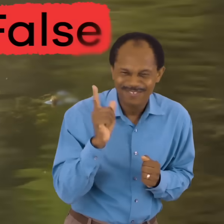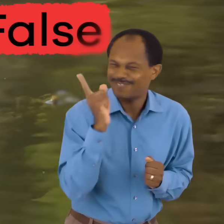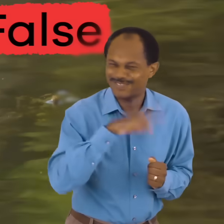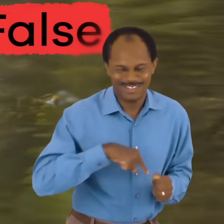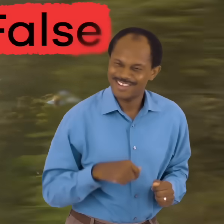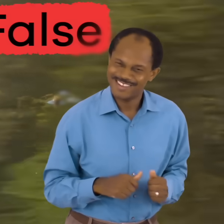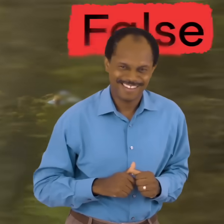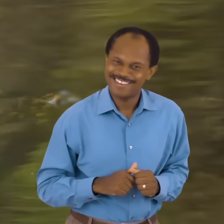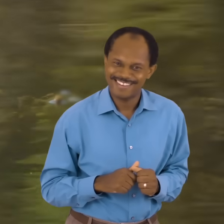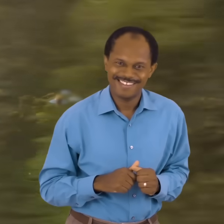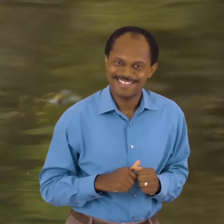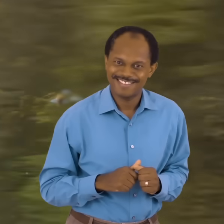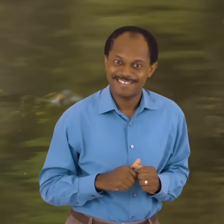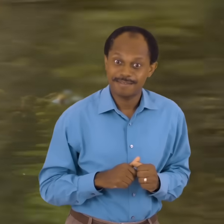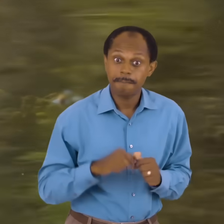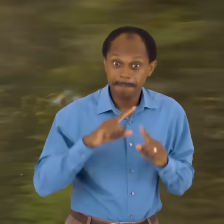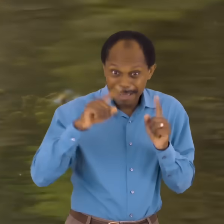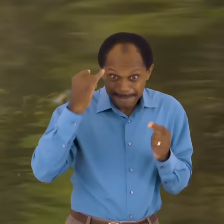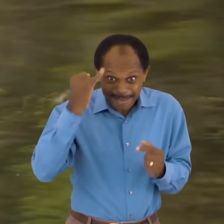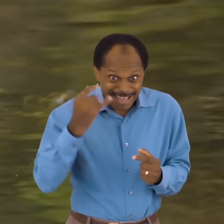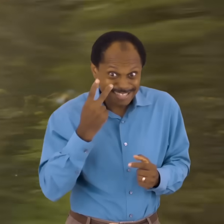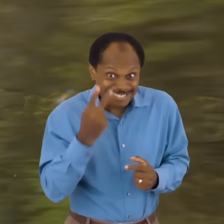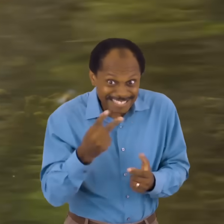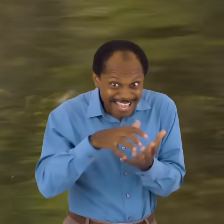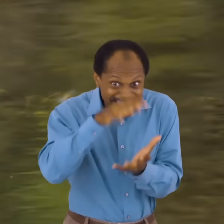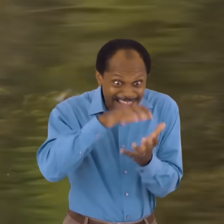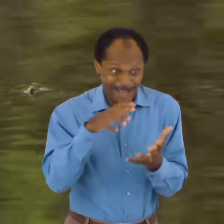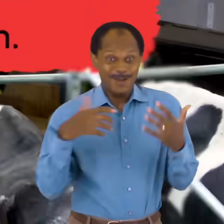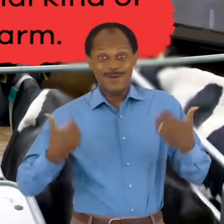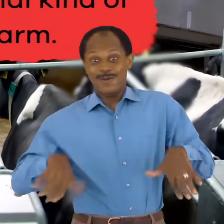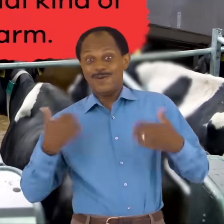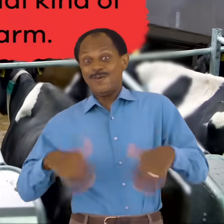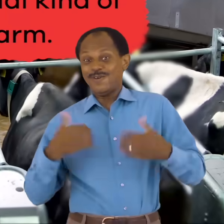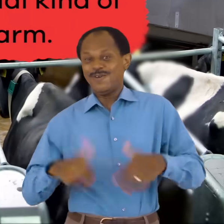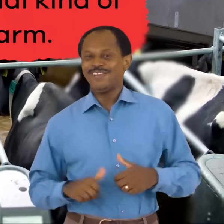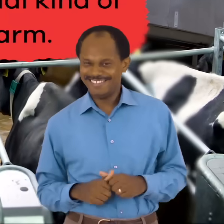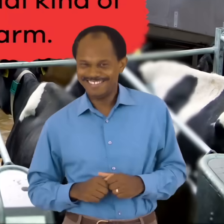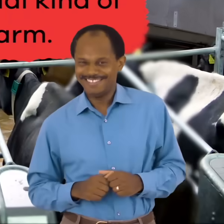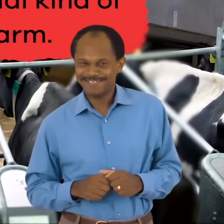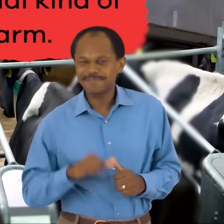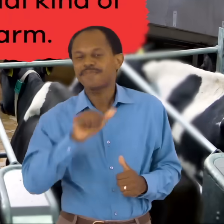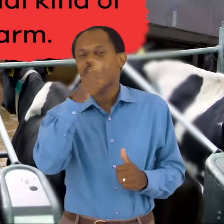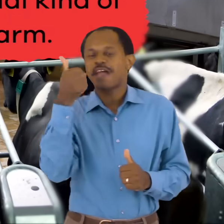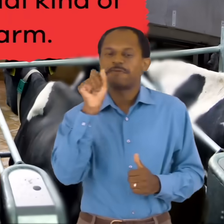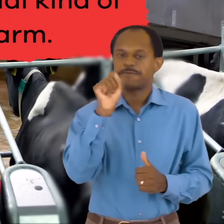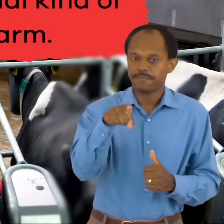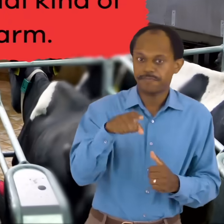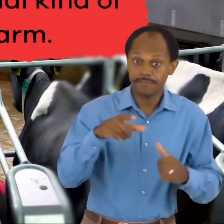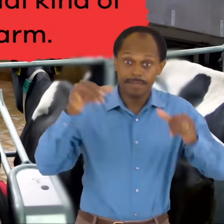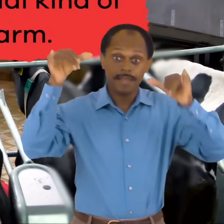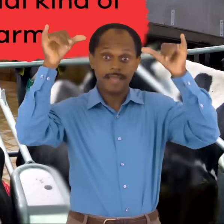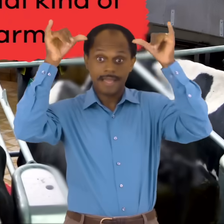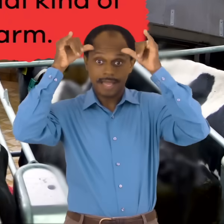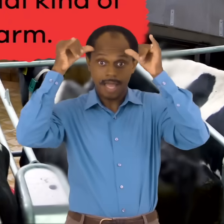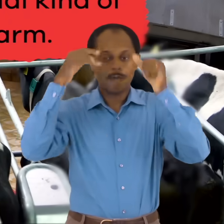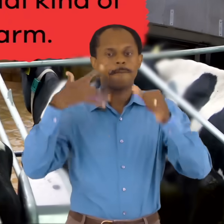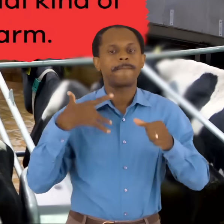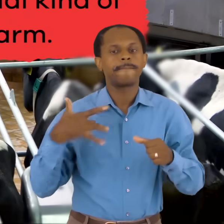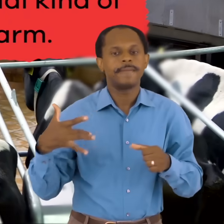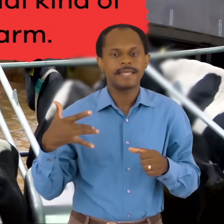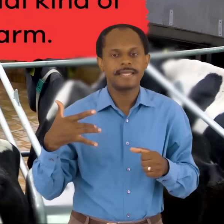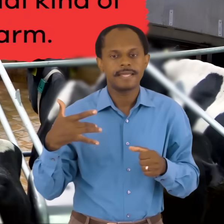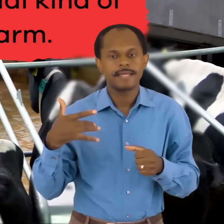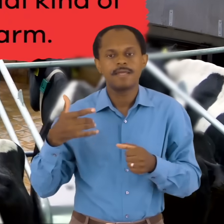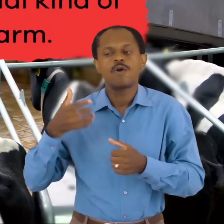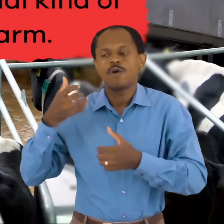false but that would be quite a sight to see fill in the blank cows are milked at a special